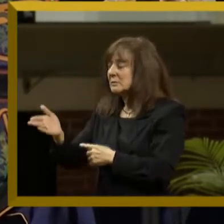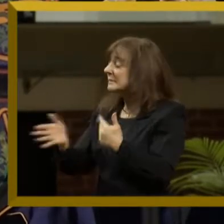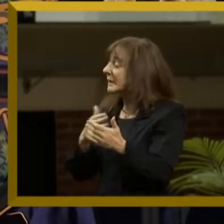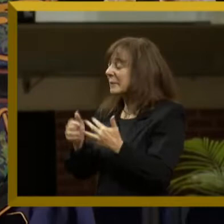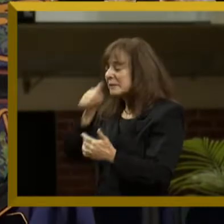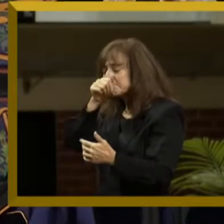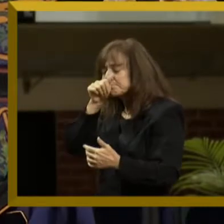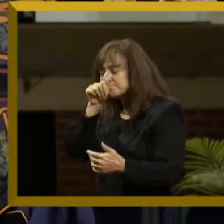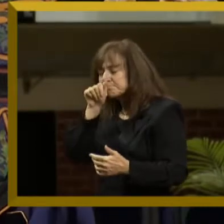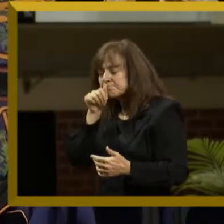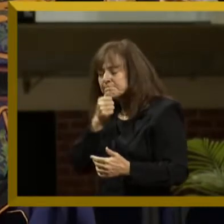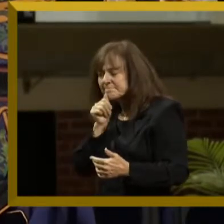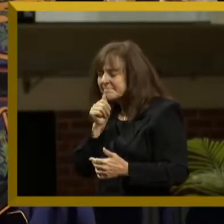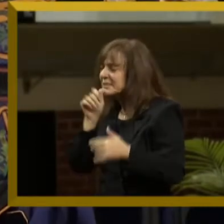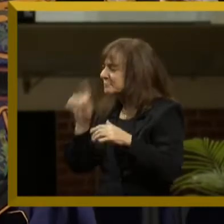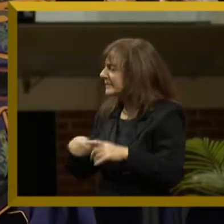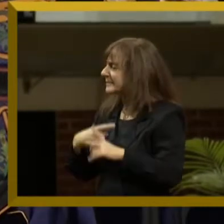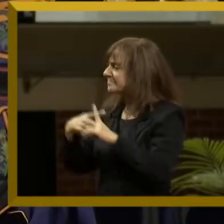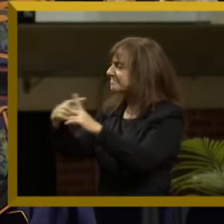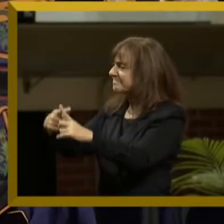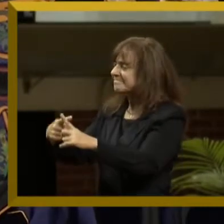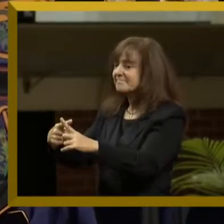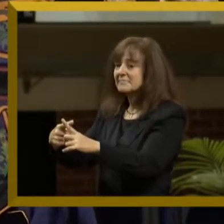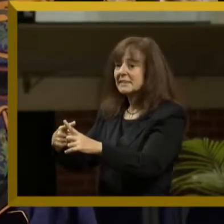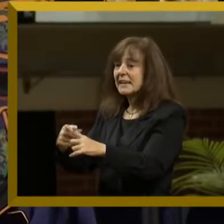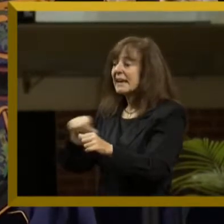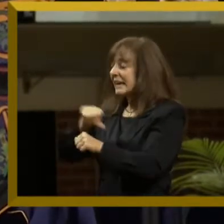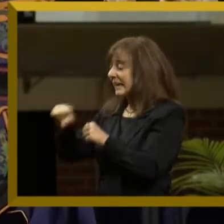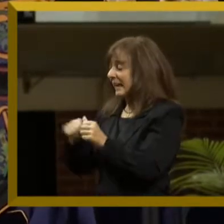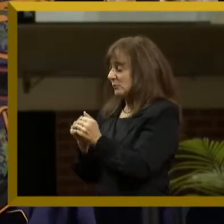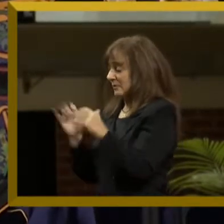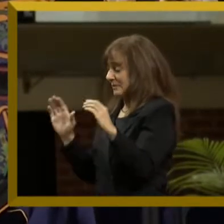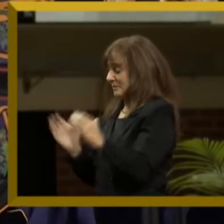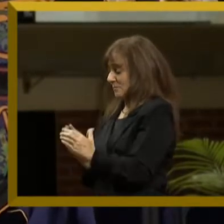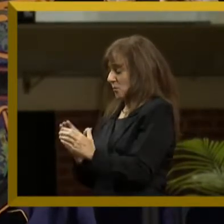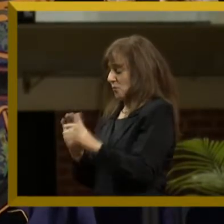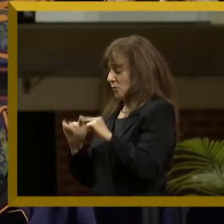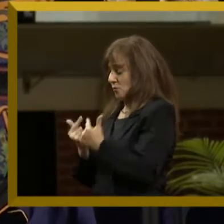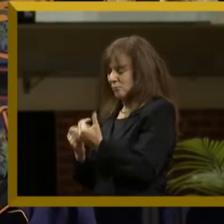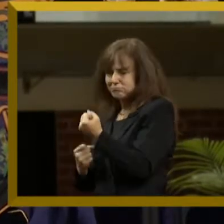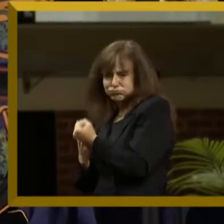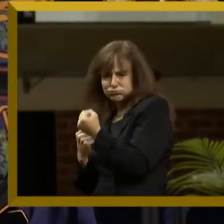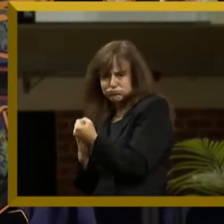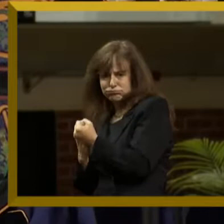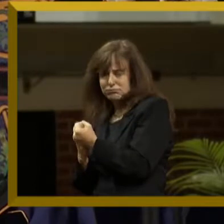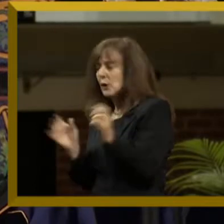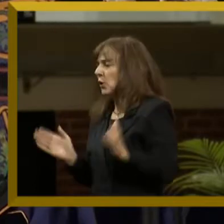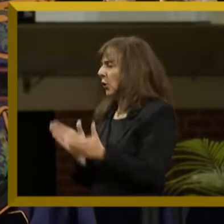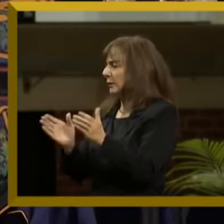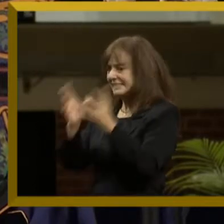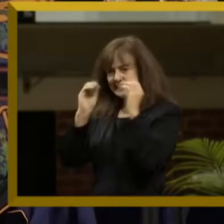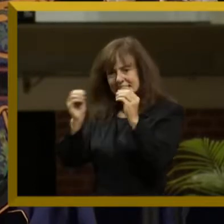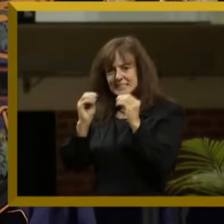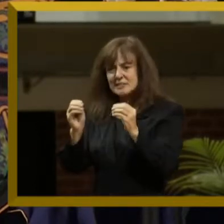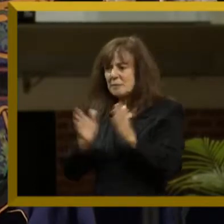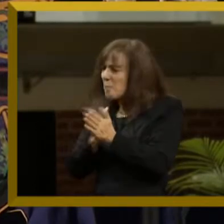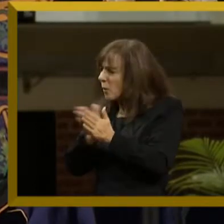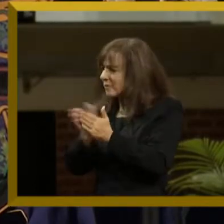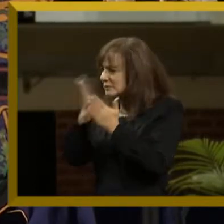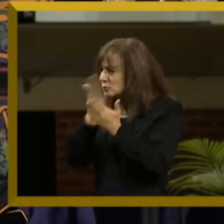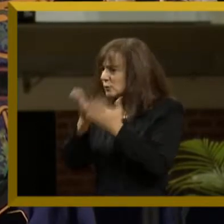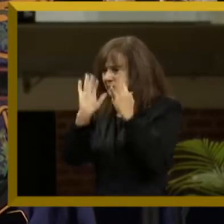times. I encourage you to engage with a small group that can encourage, teach, and motivate good